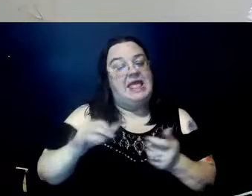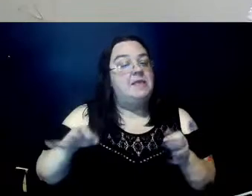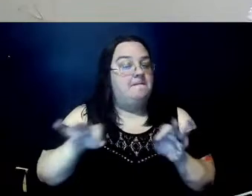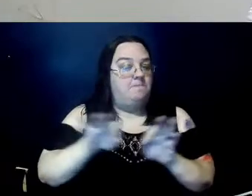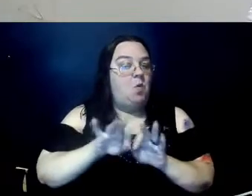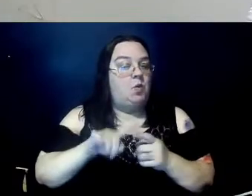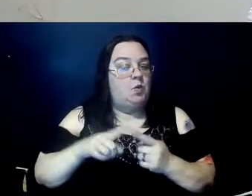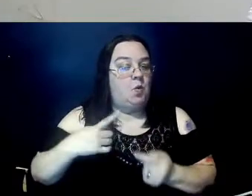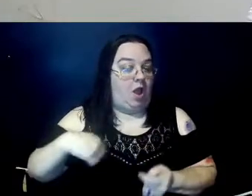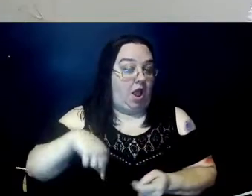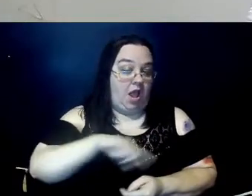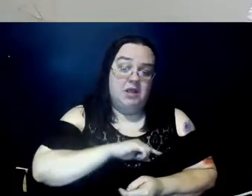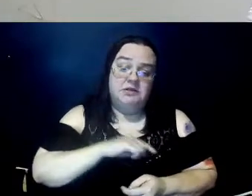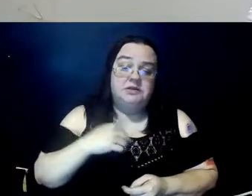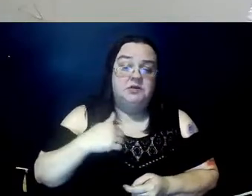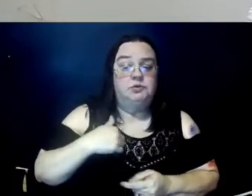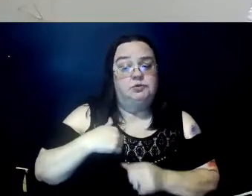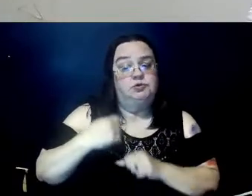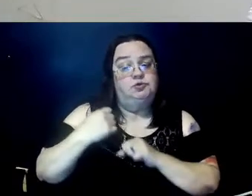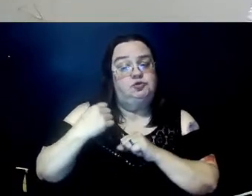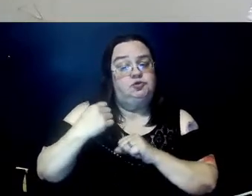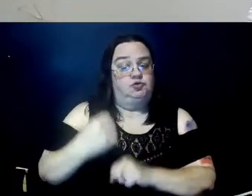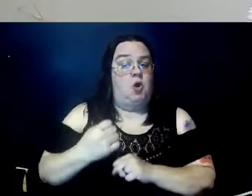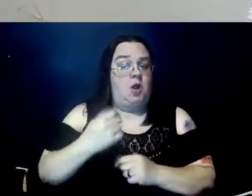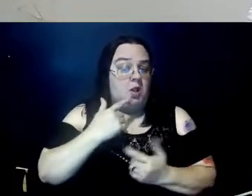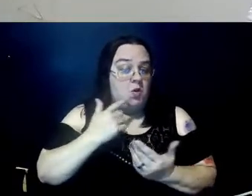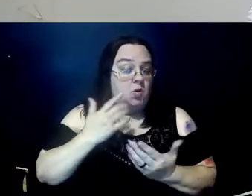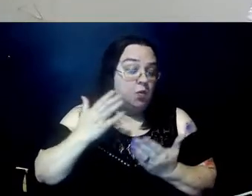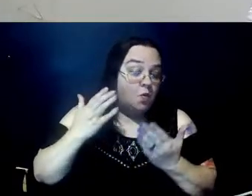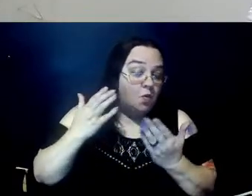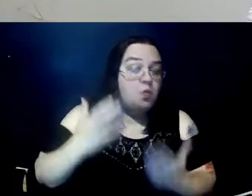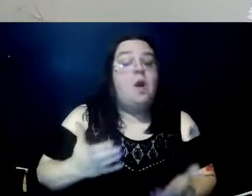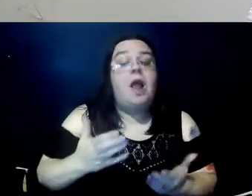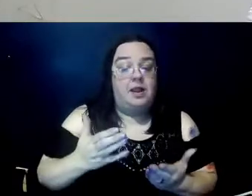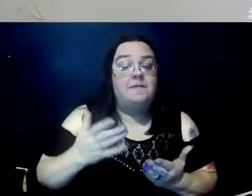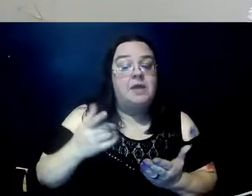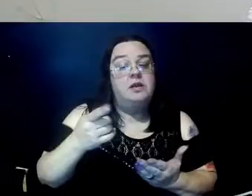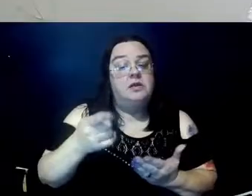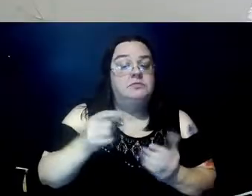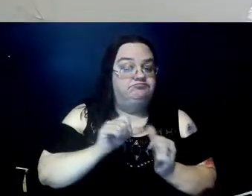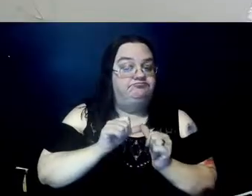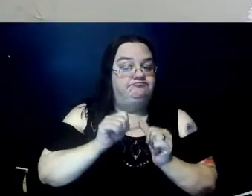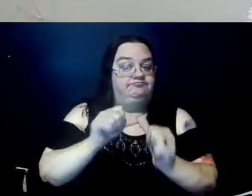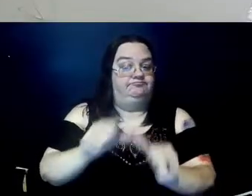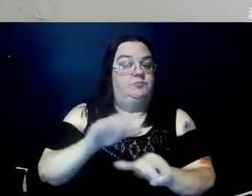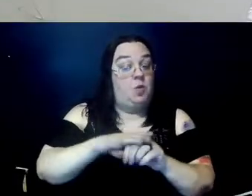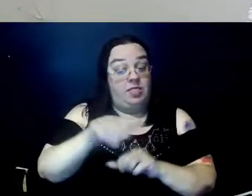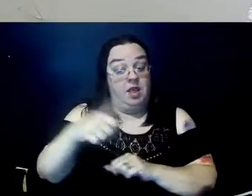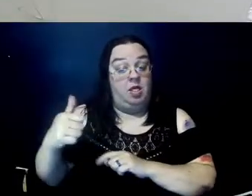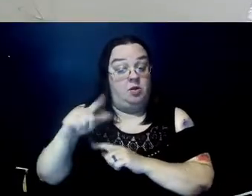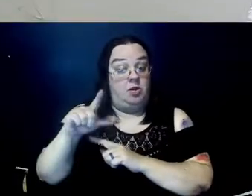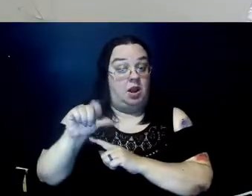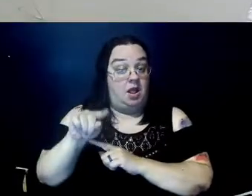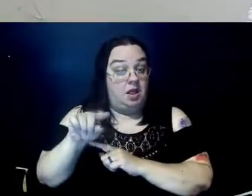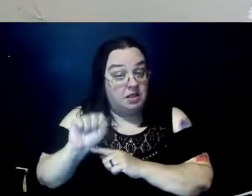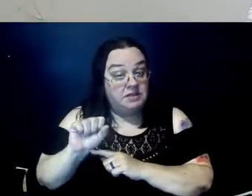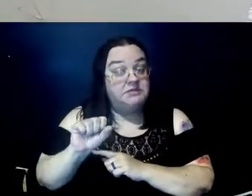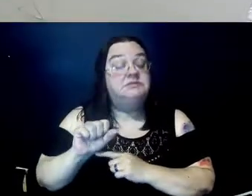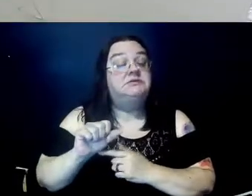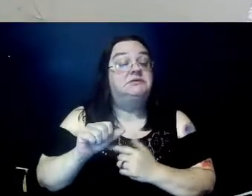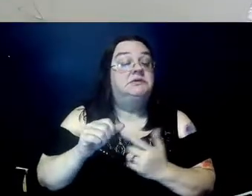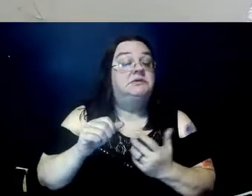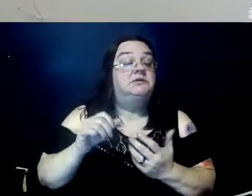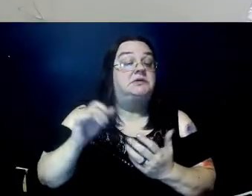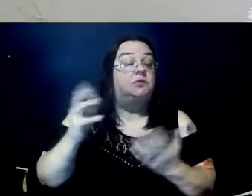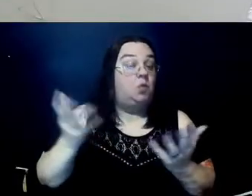us. I strongly recommend that you proceed on these other lots that we